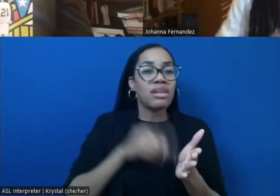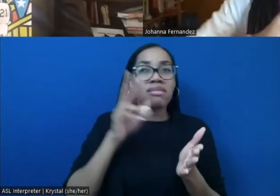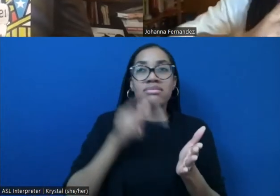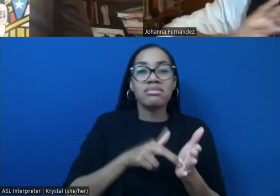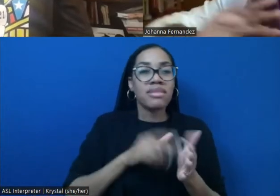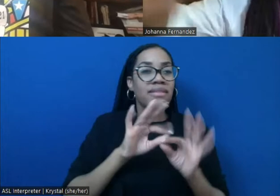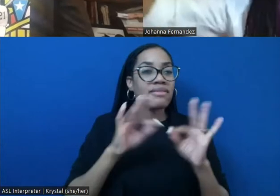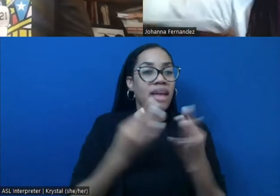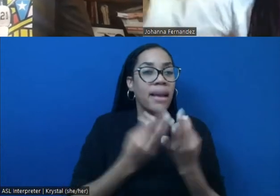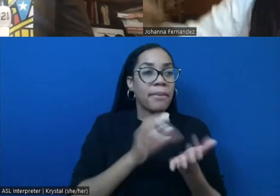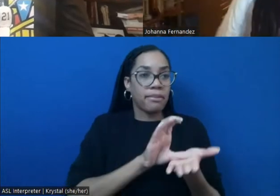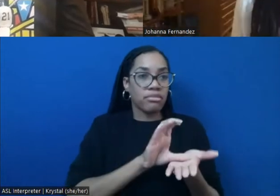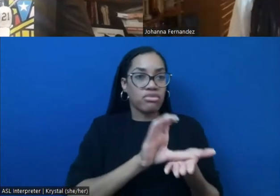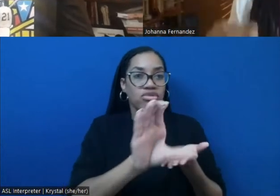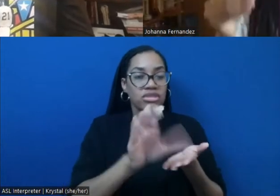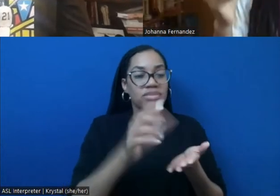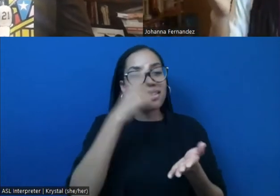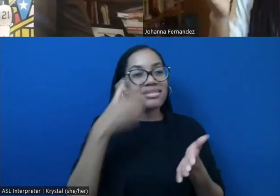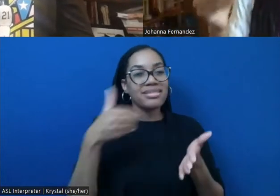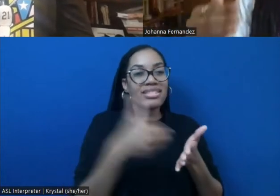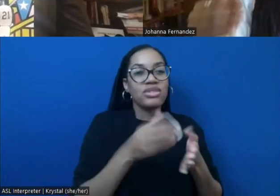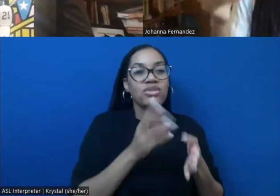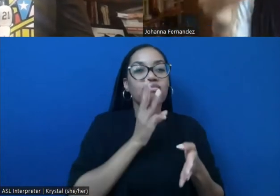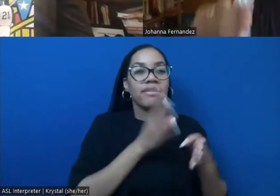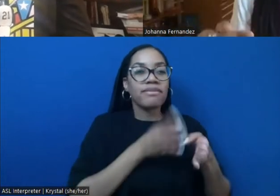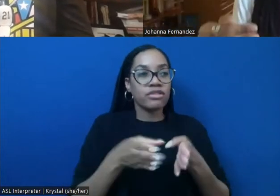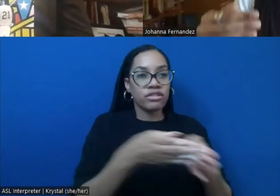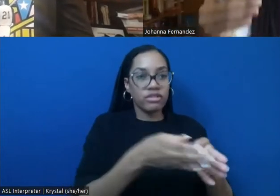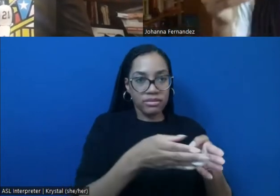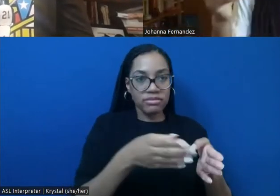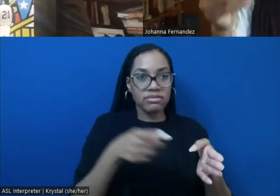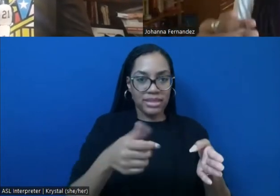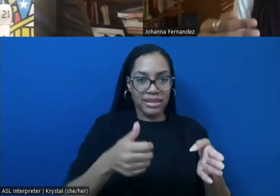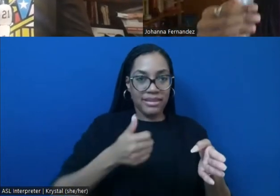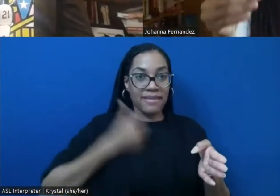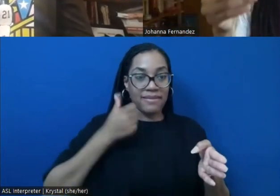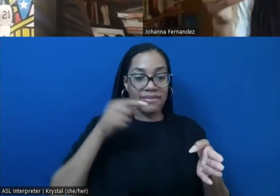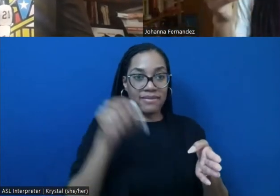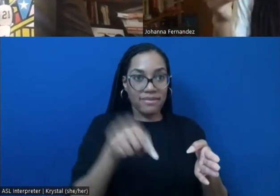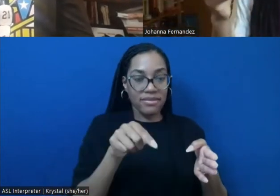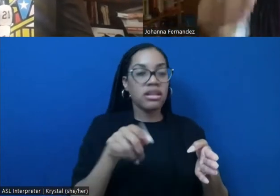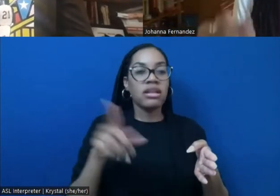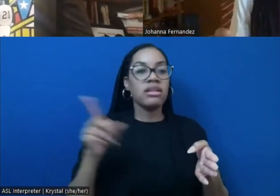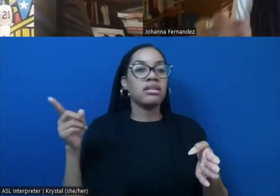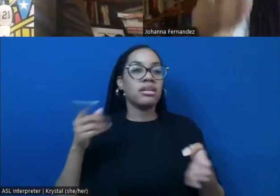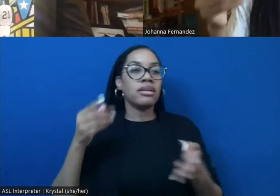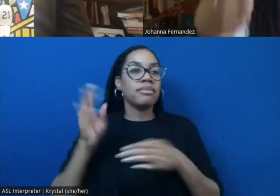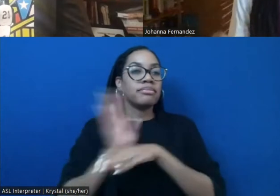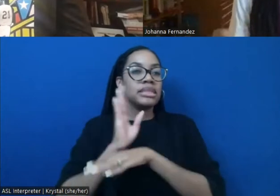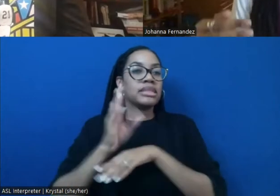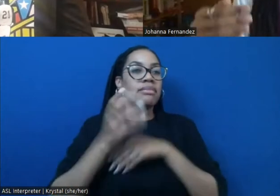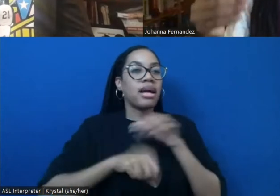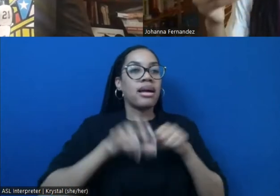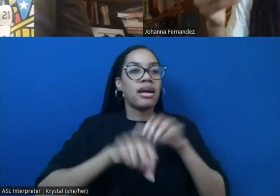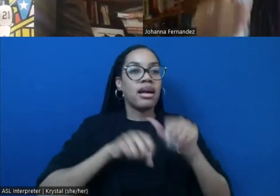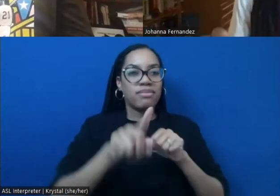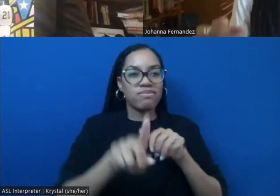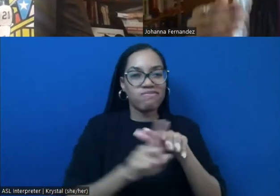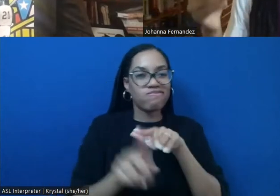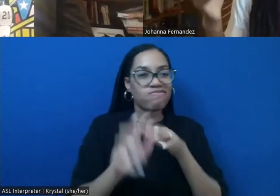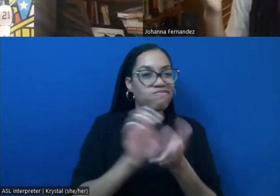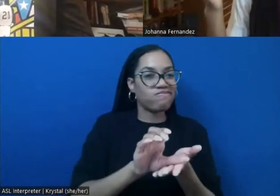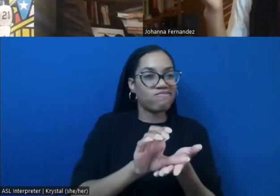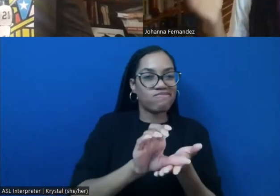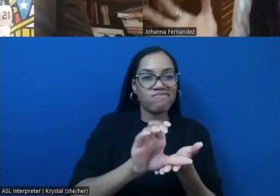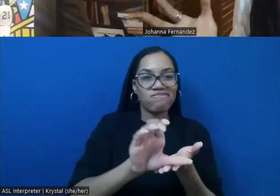property up to the outskirts of neighborhoods populated